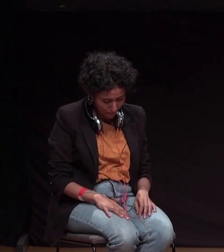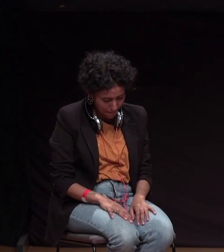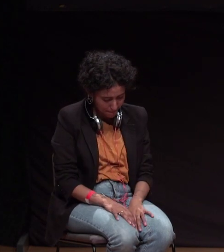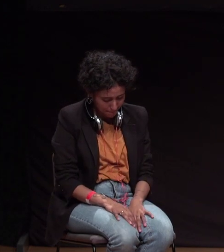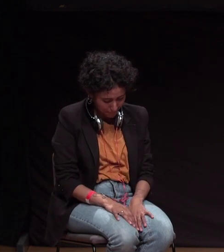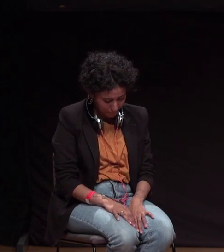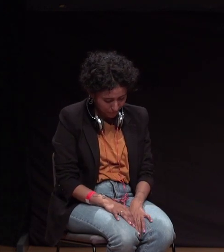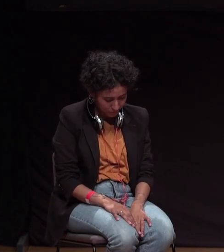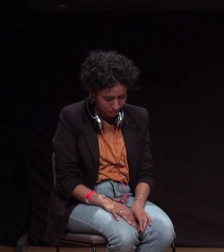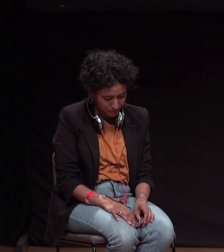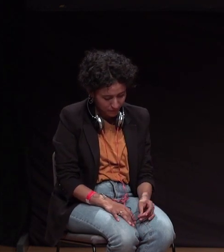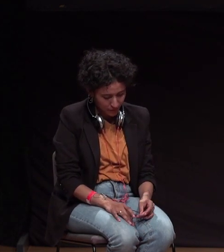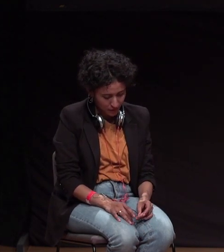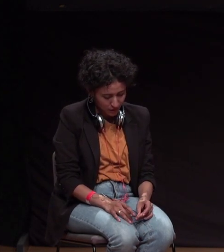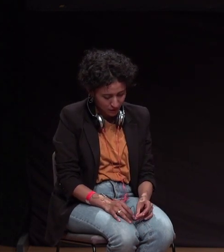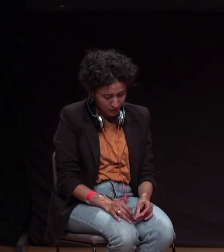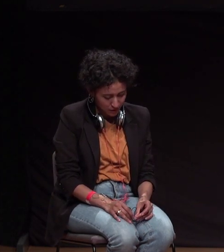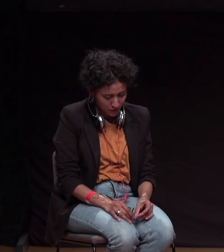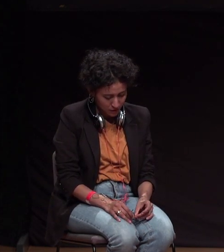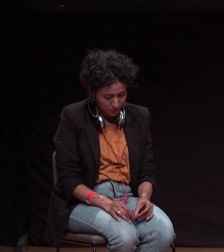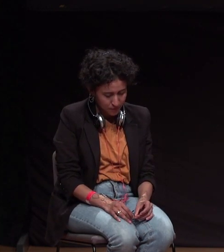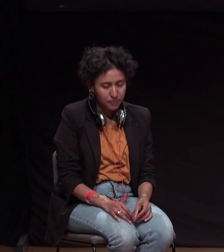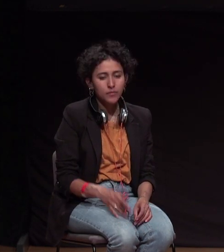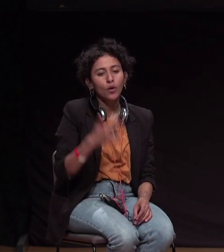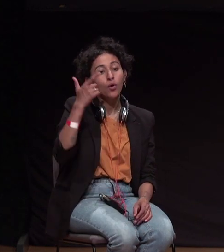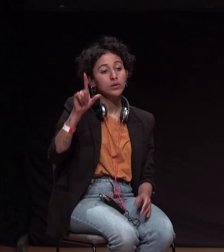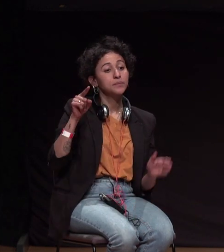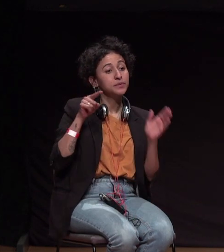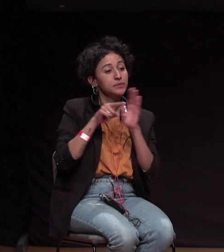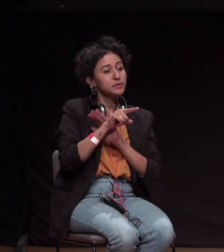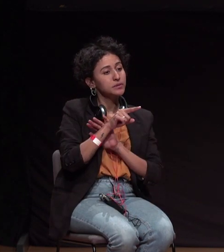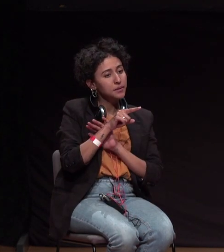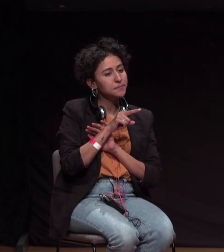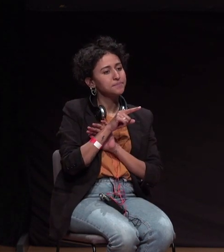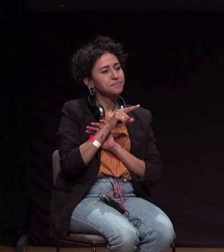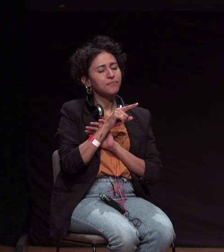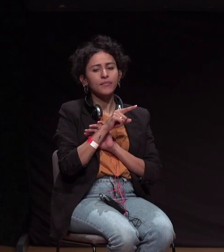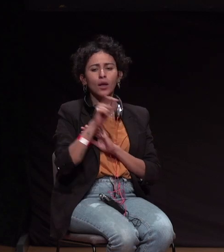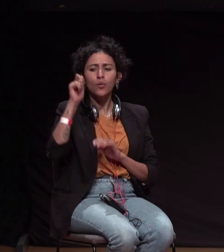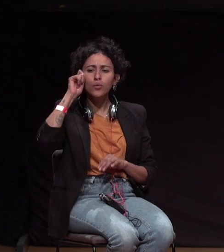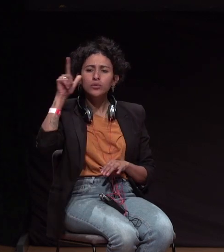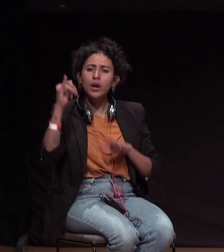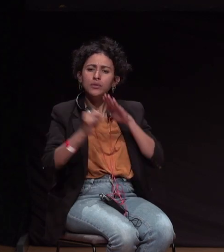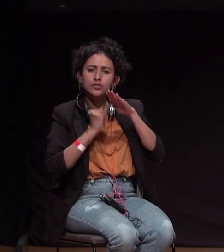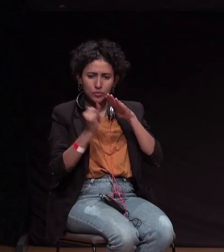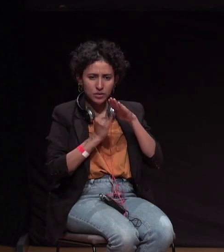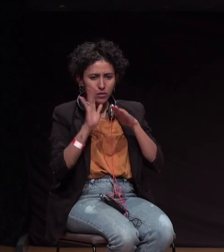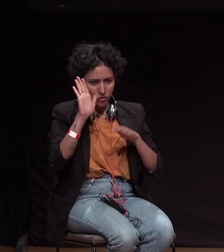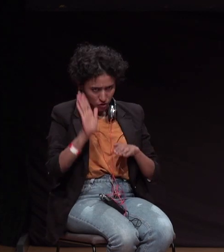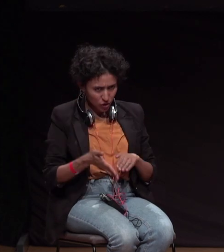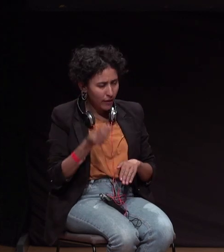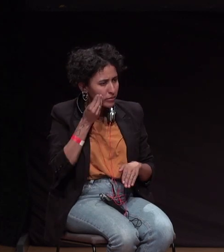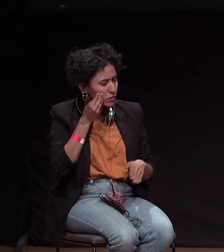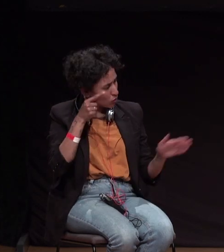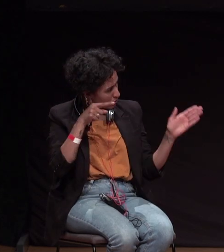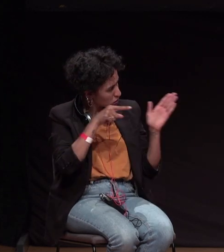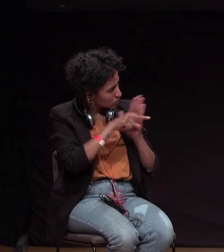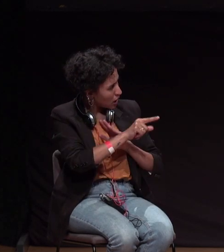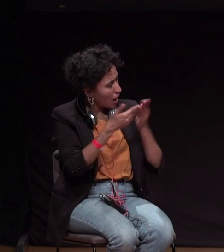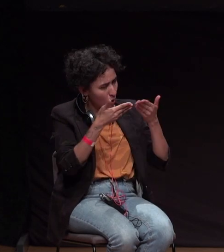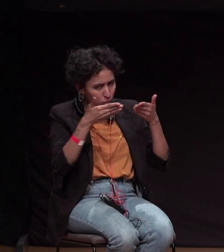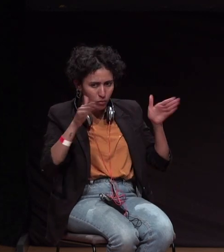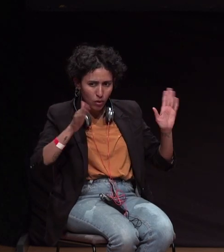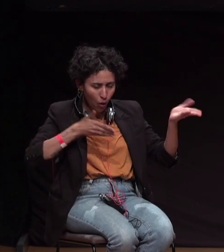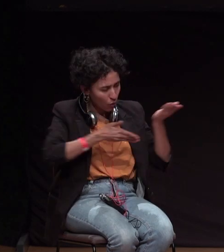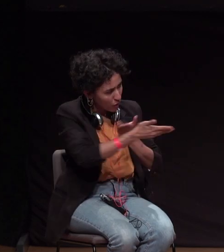Outra pergunta. As instituições culturais já conversaram com vocês? Atenderam às demandas levantadas